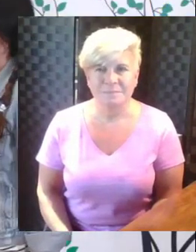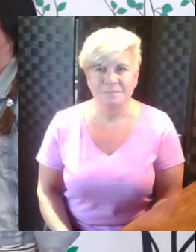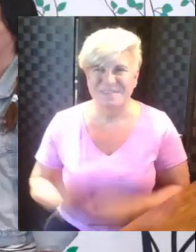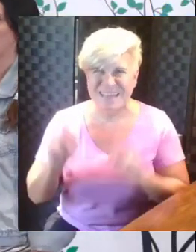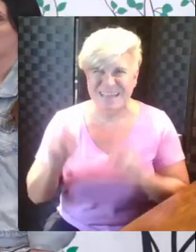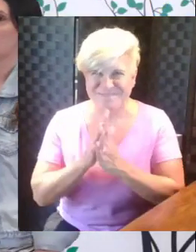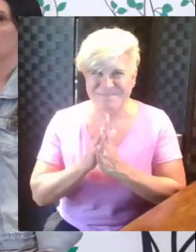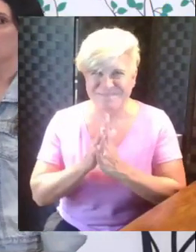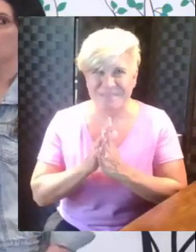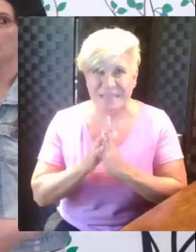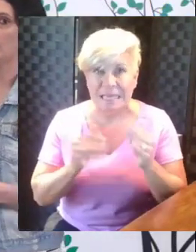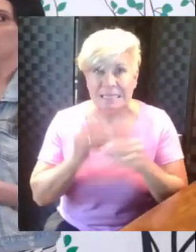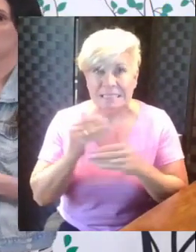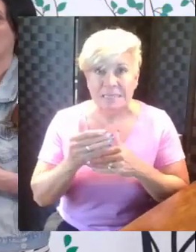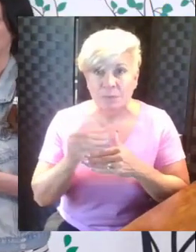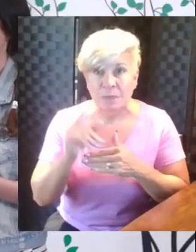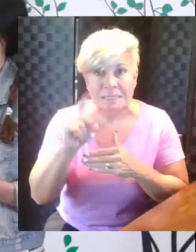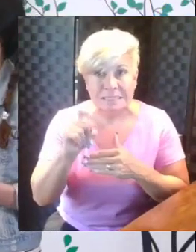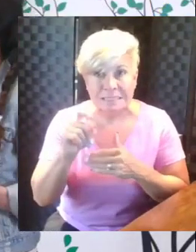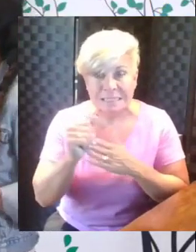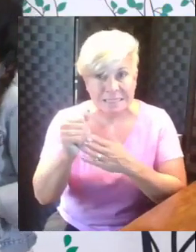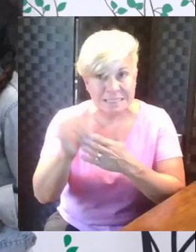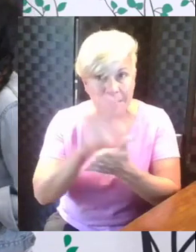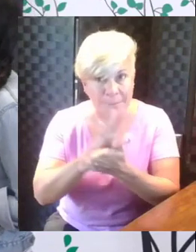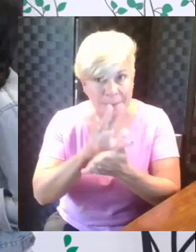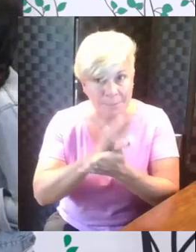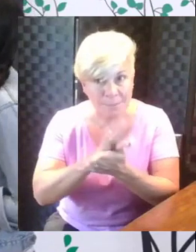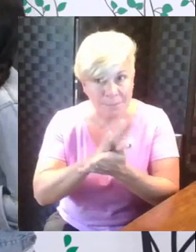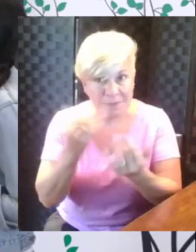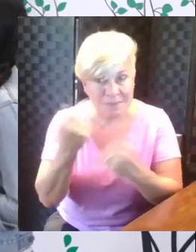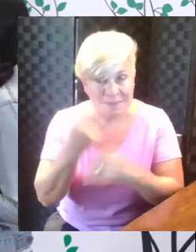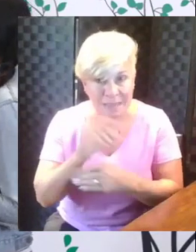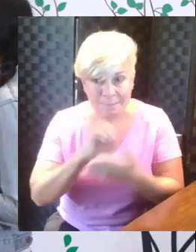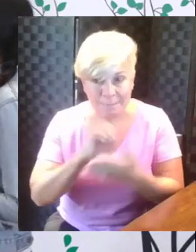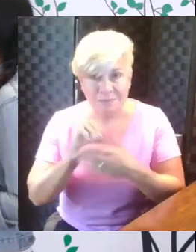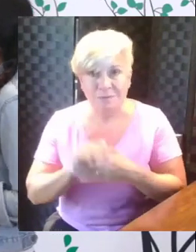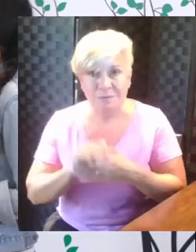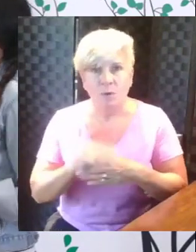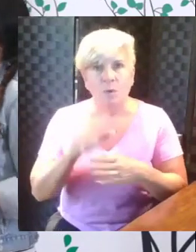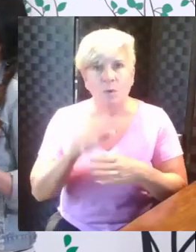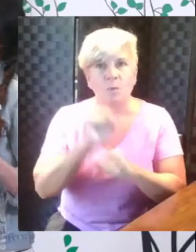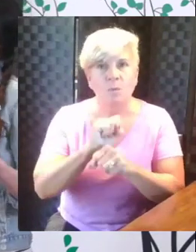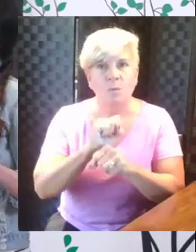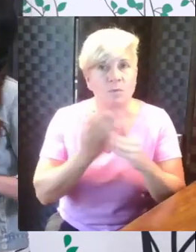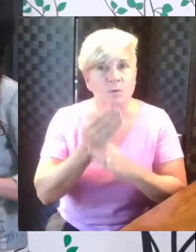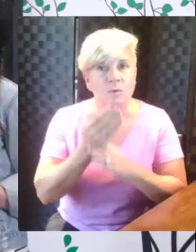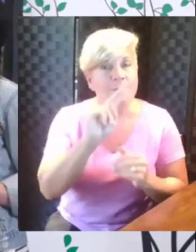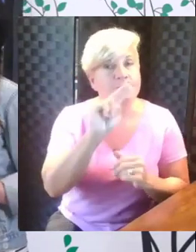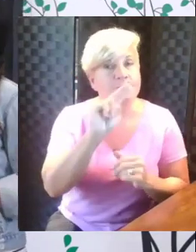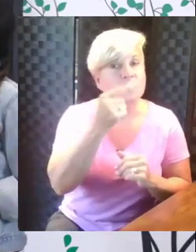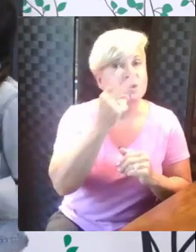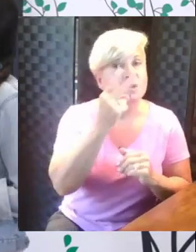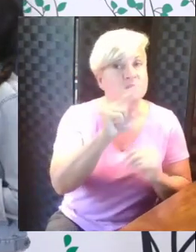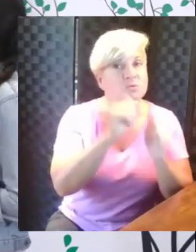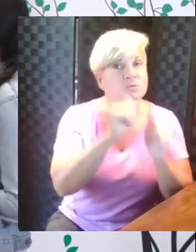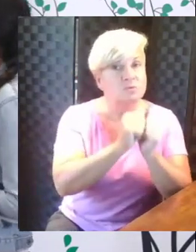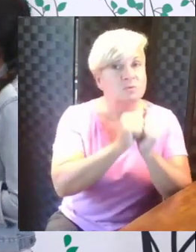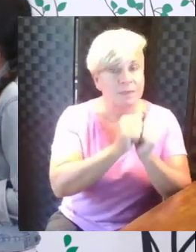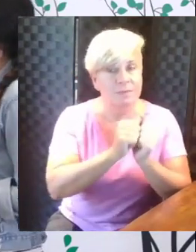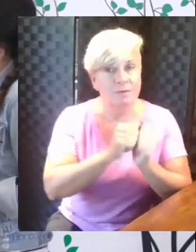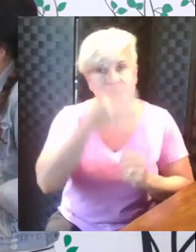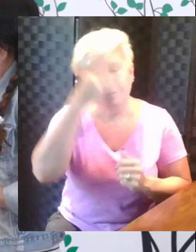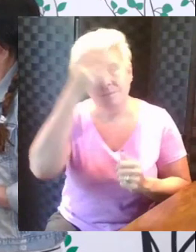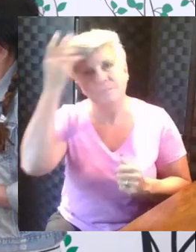Okay, for our next part, you're going to need your guided worksheet today. We're going to work through the first two problems on this paper